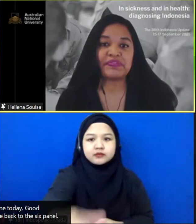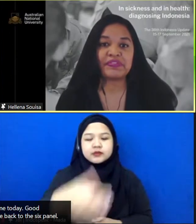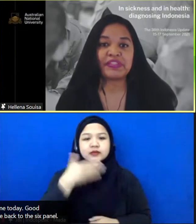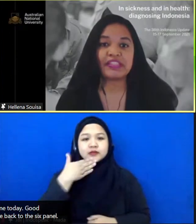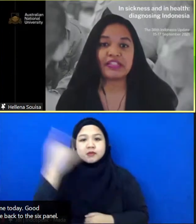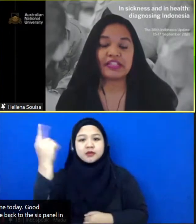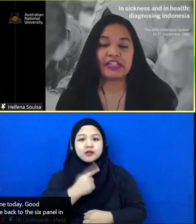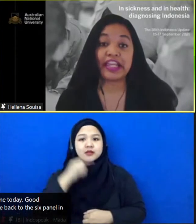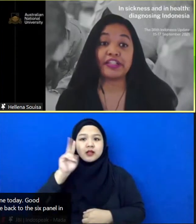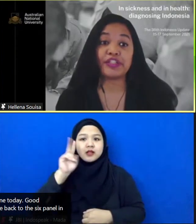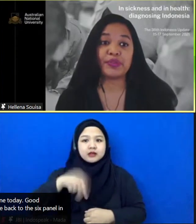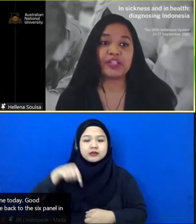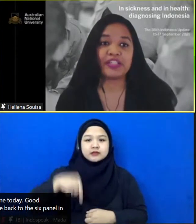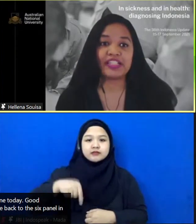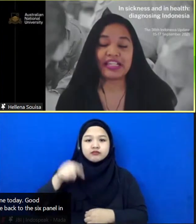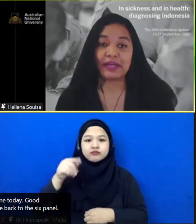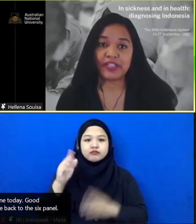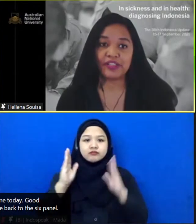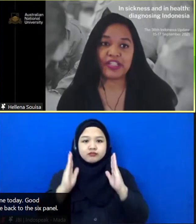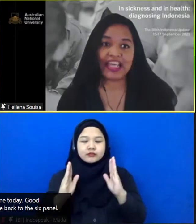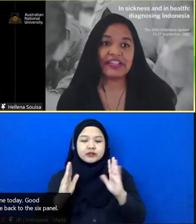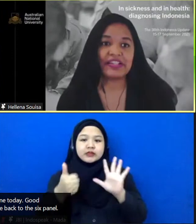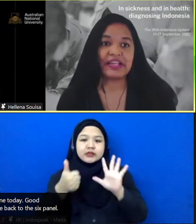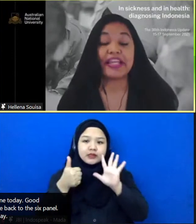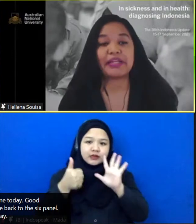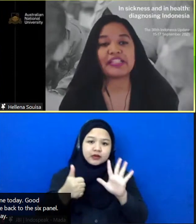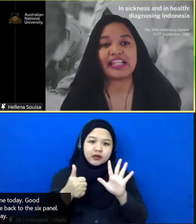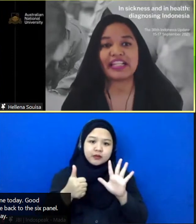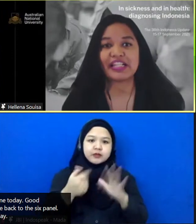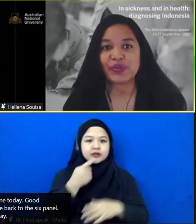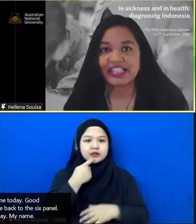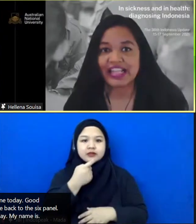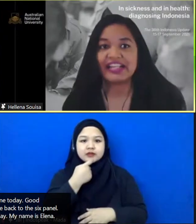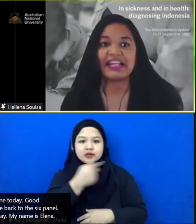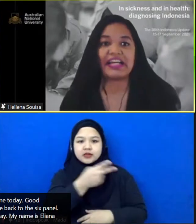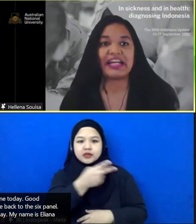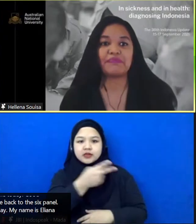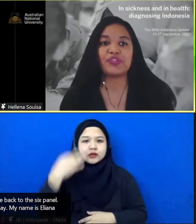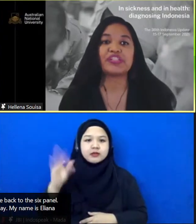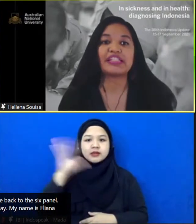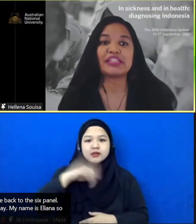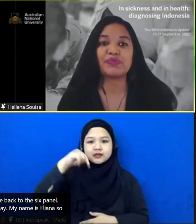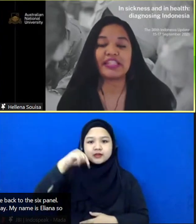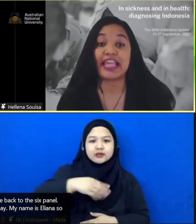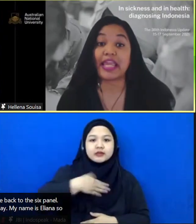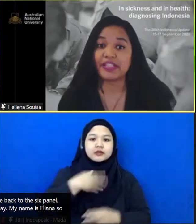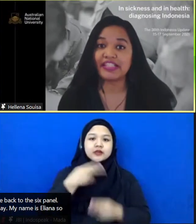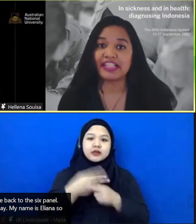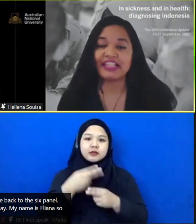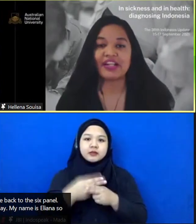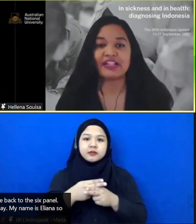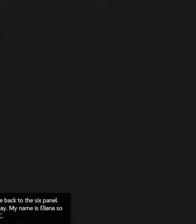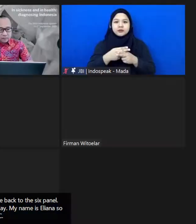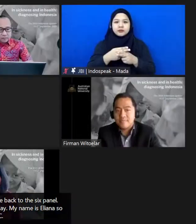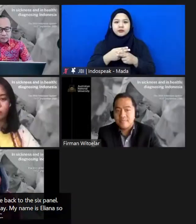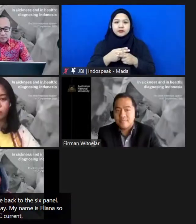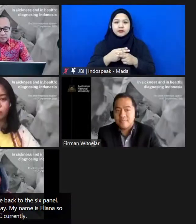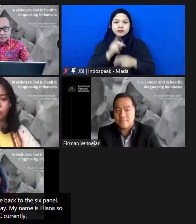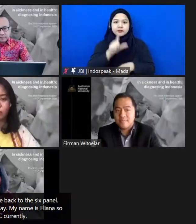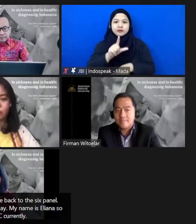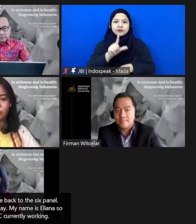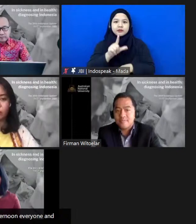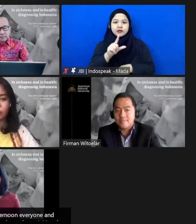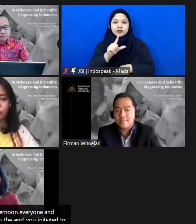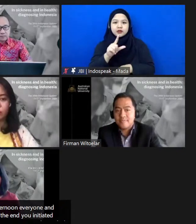the ANU Indonesian Update today. My name is Helena Soisa. I'm a journalist with the ABC, currently working